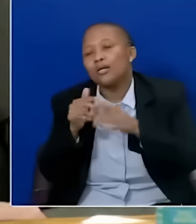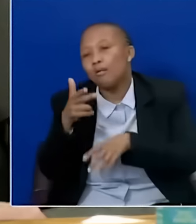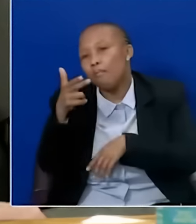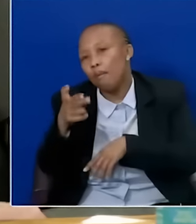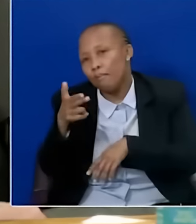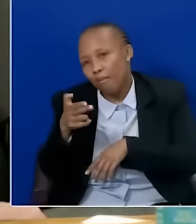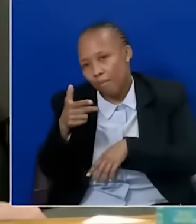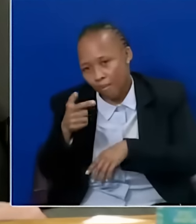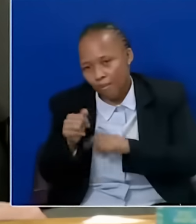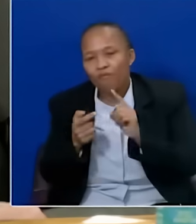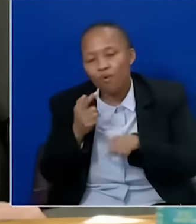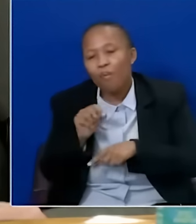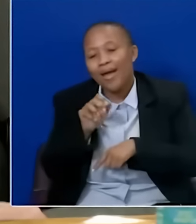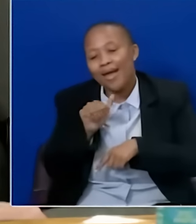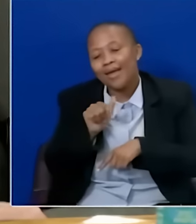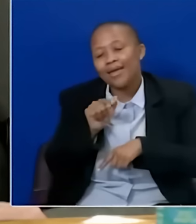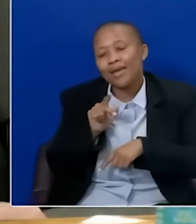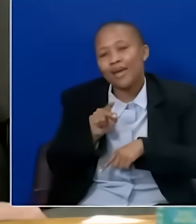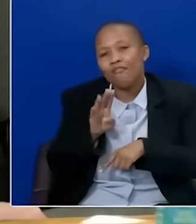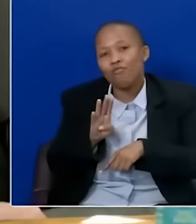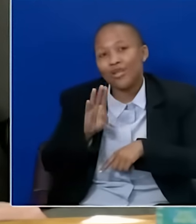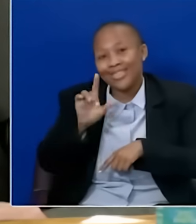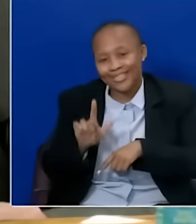AK-47 that the suspects are caught with.